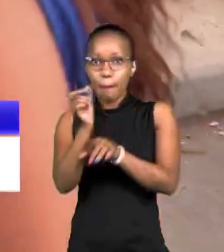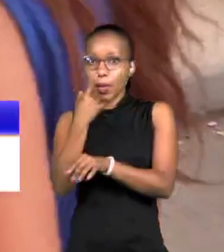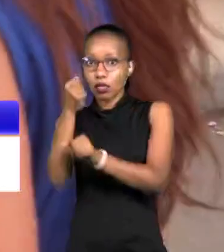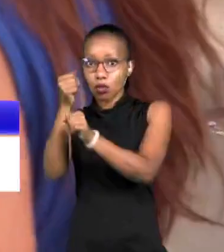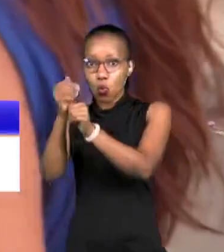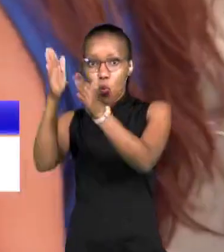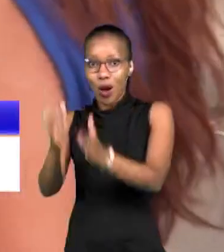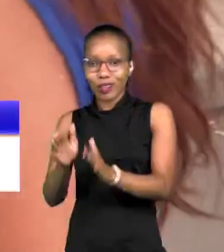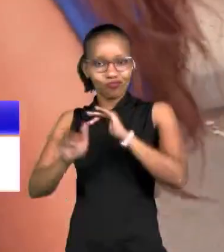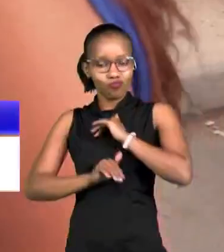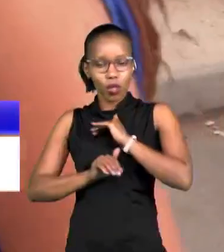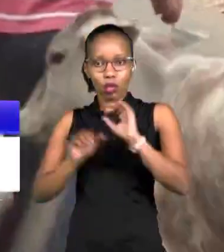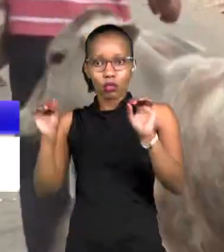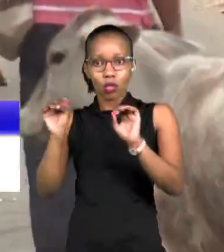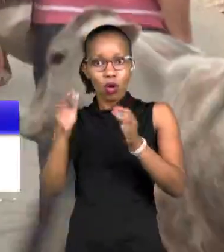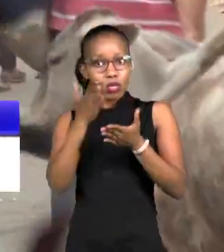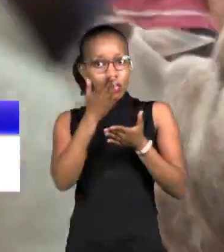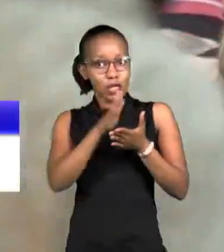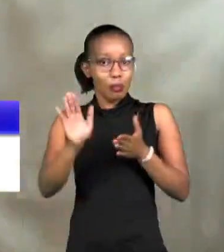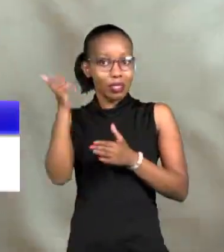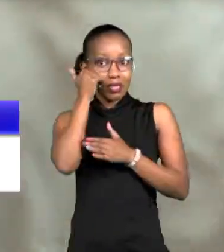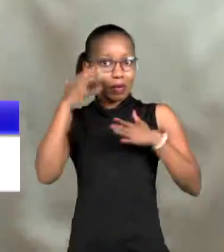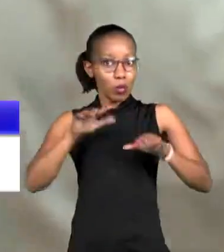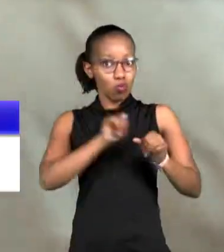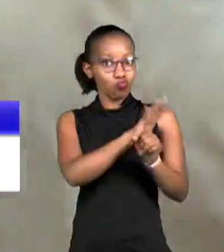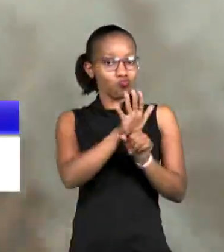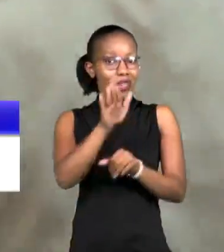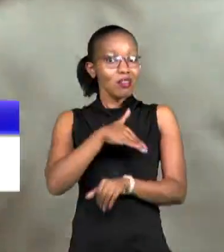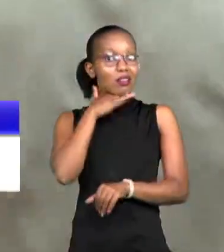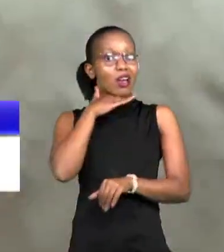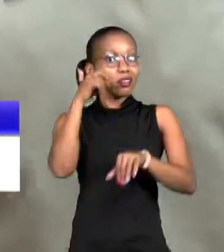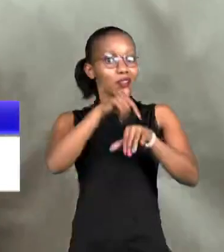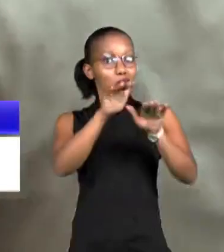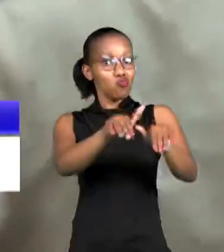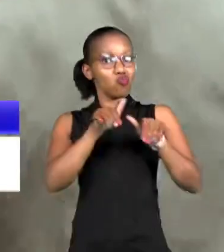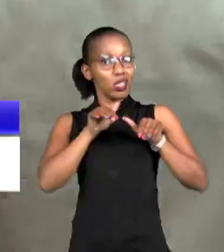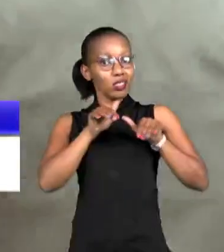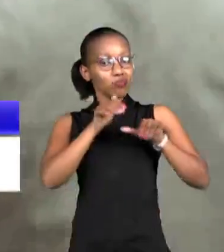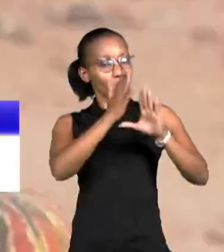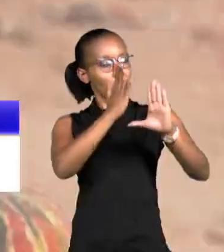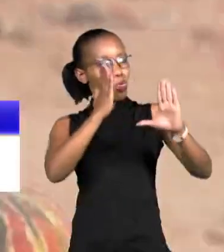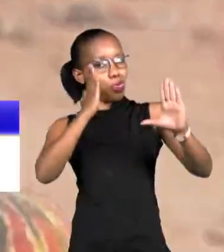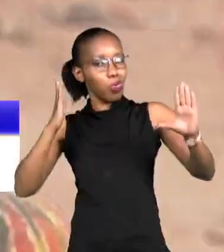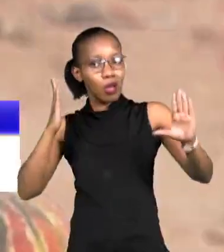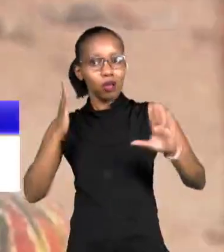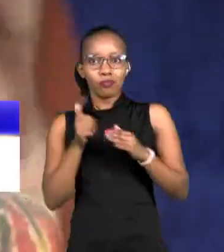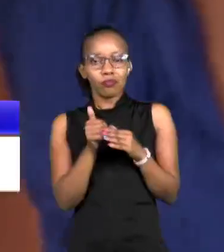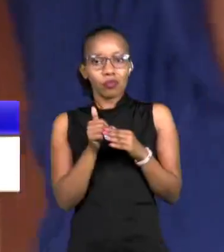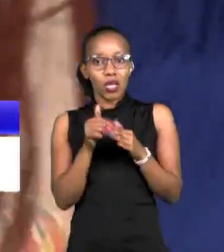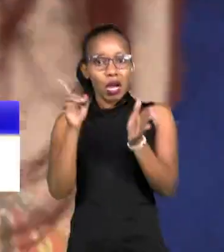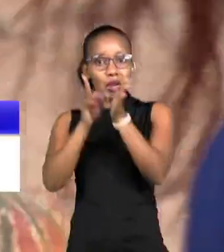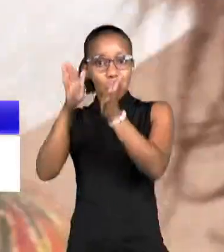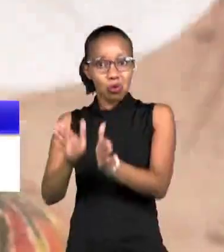are in short supply. Some COVID-19 patients are dying in waiting rooms or outside overwhelmed clinics before they have even